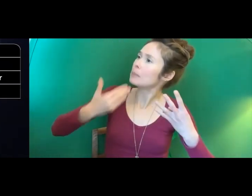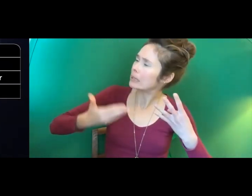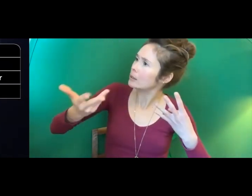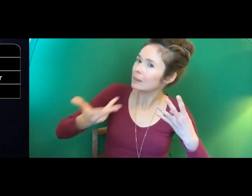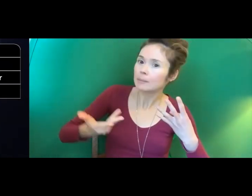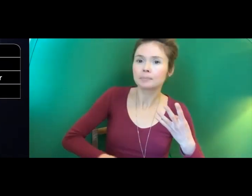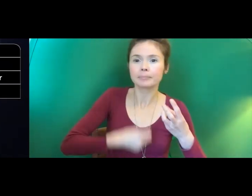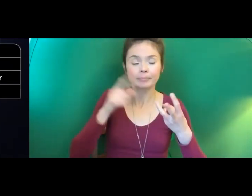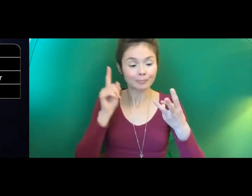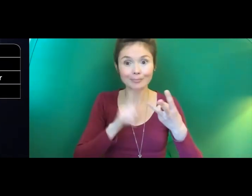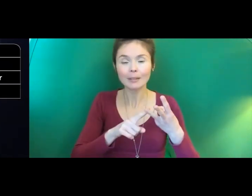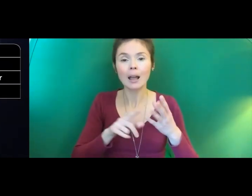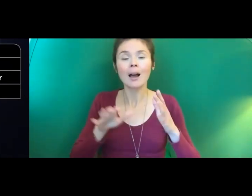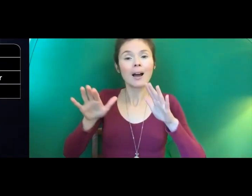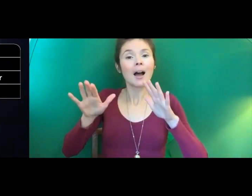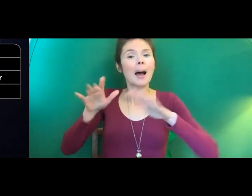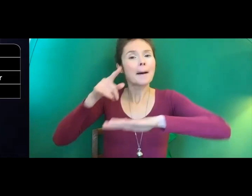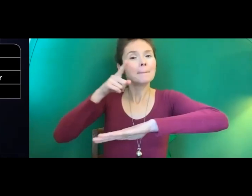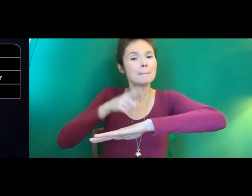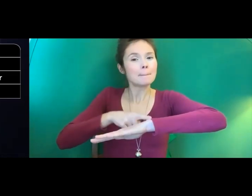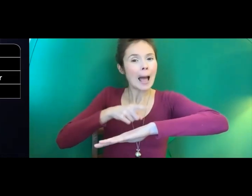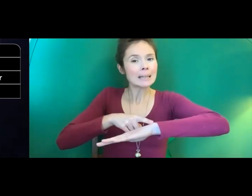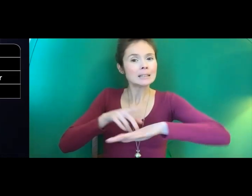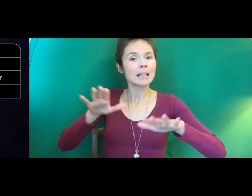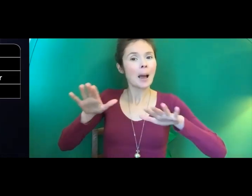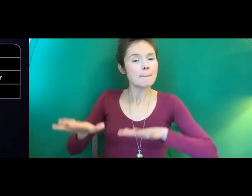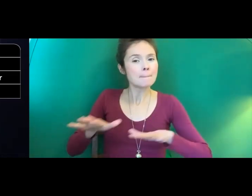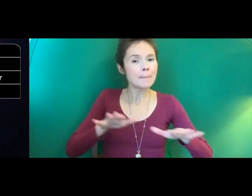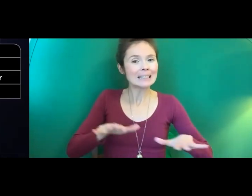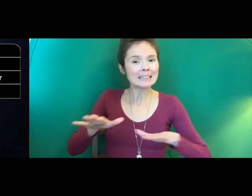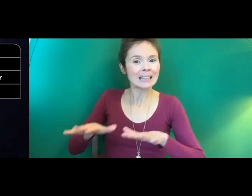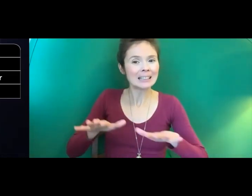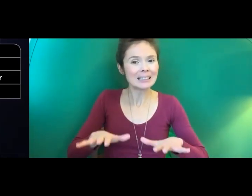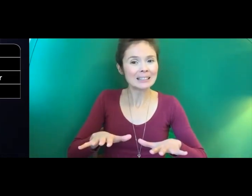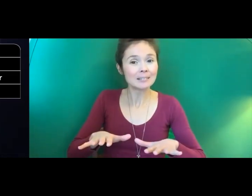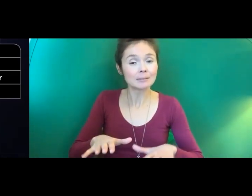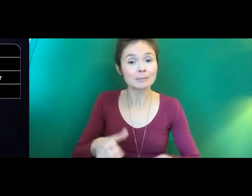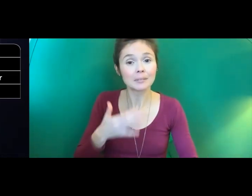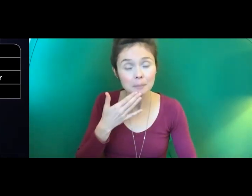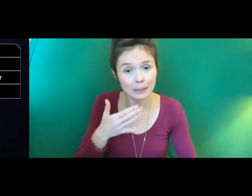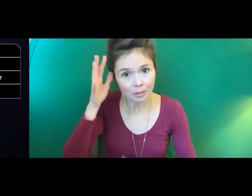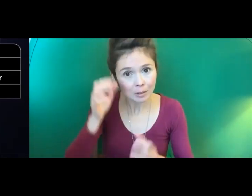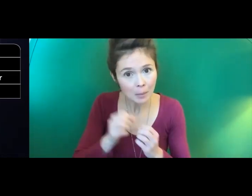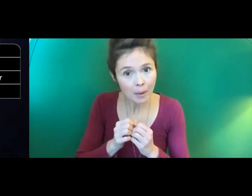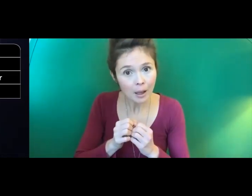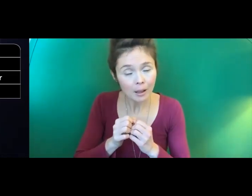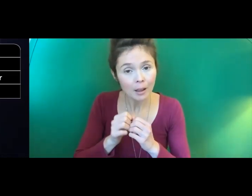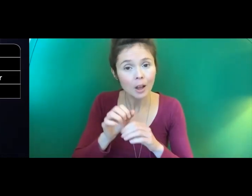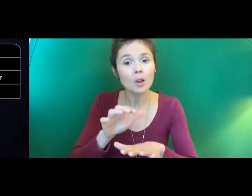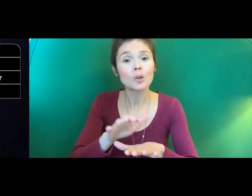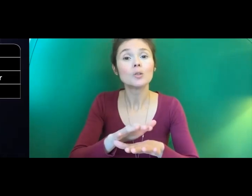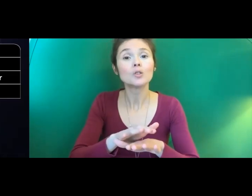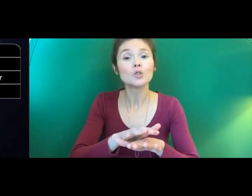Pace. There's so much I want to say about pace, but actually we just all need to slow down. Actually, that's the first thing, because